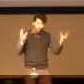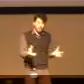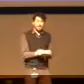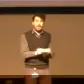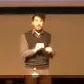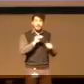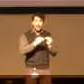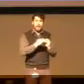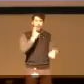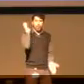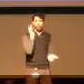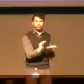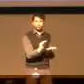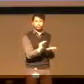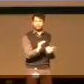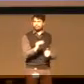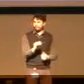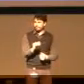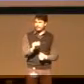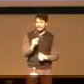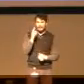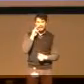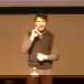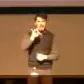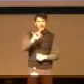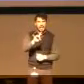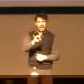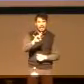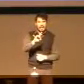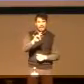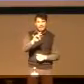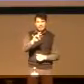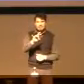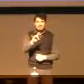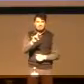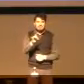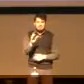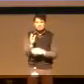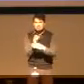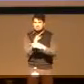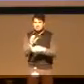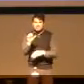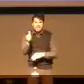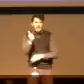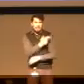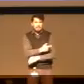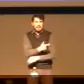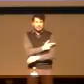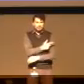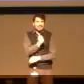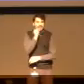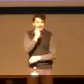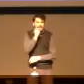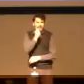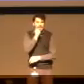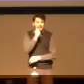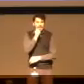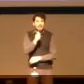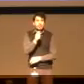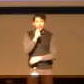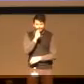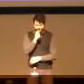numbers are around 8 or 10 patients a day that we're seeing in the ED that are requiring admission, and I think that number is